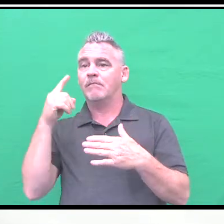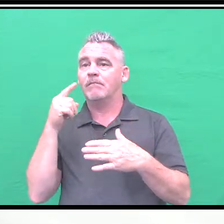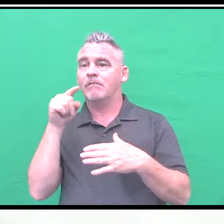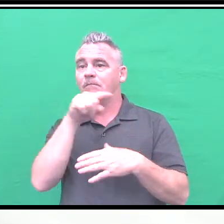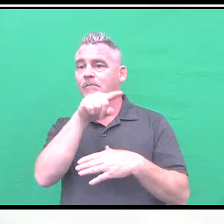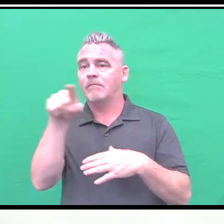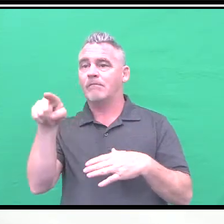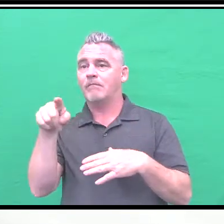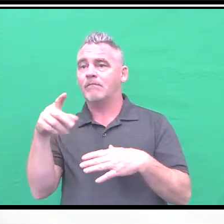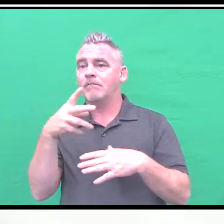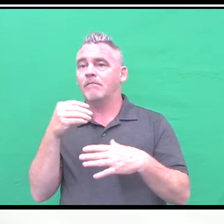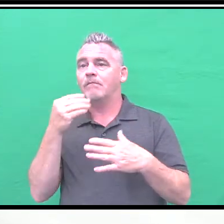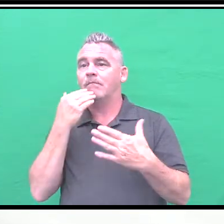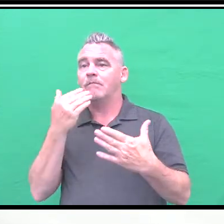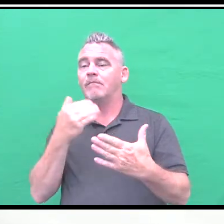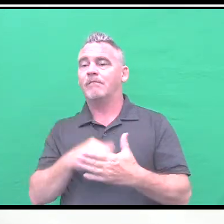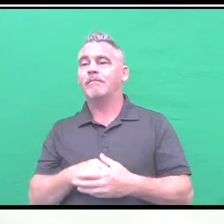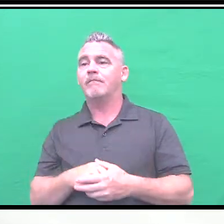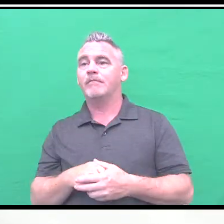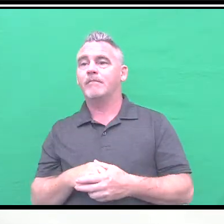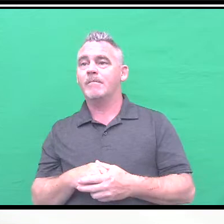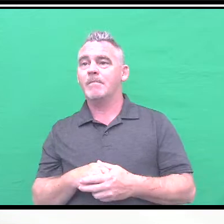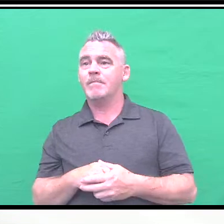of you. Thank you.